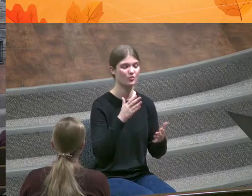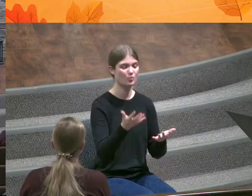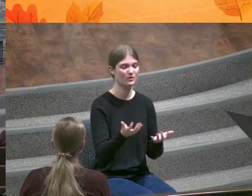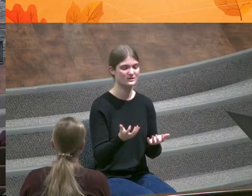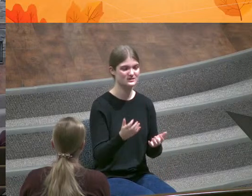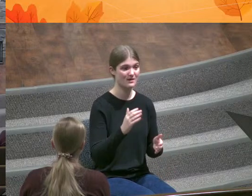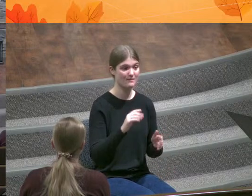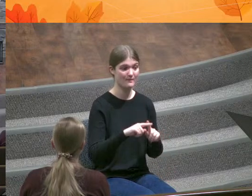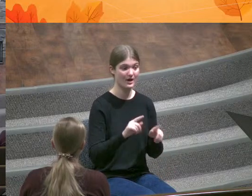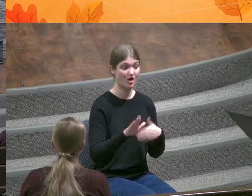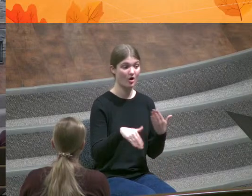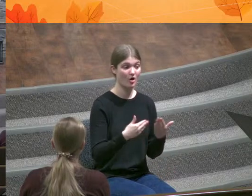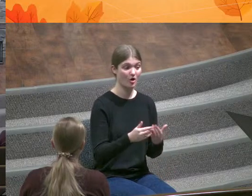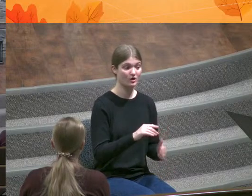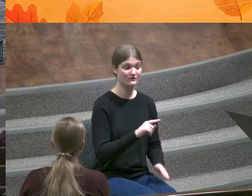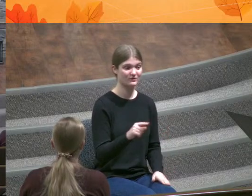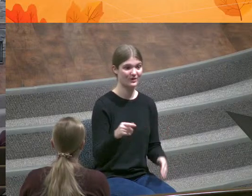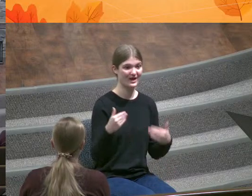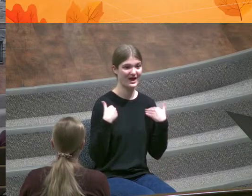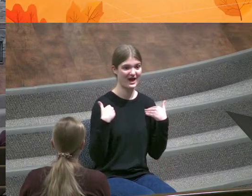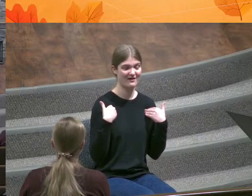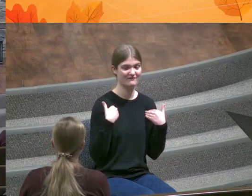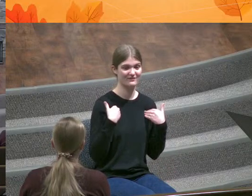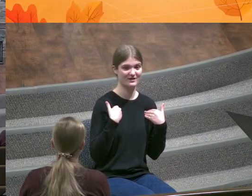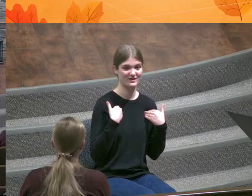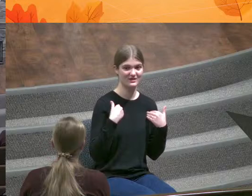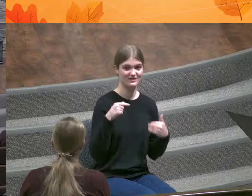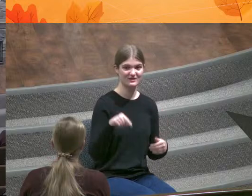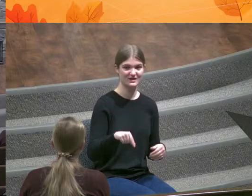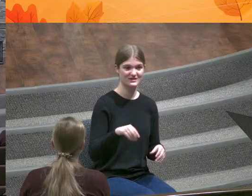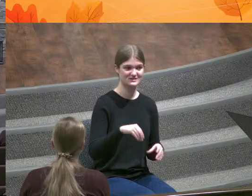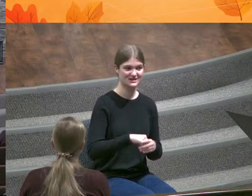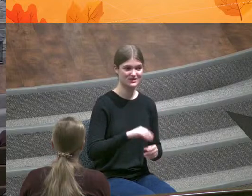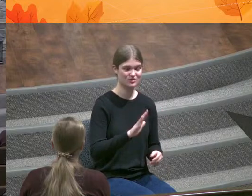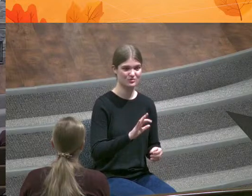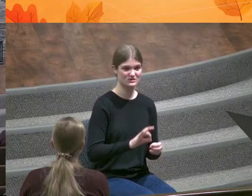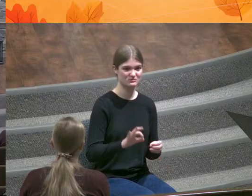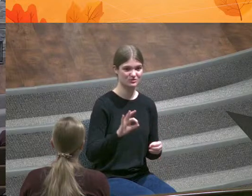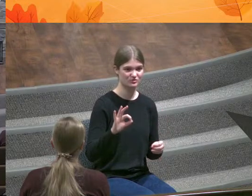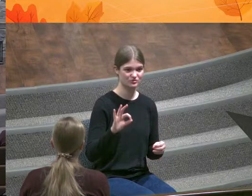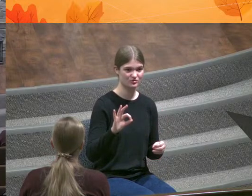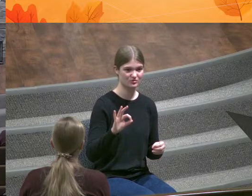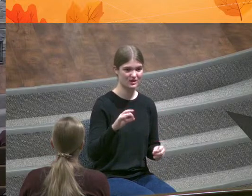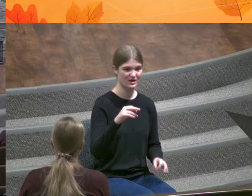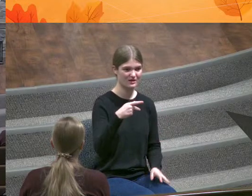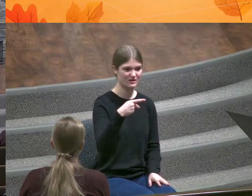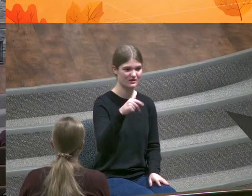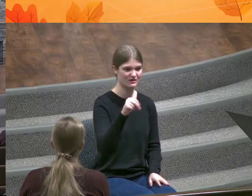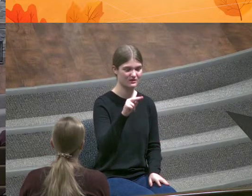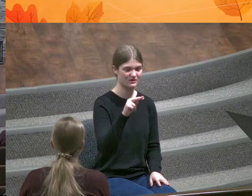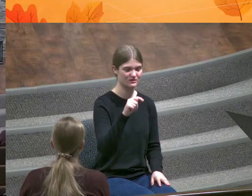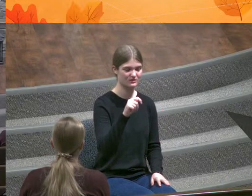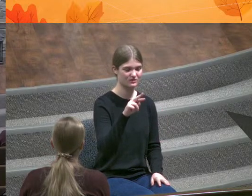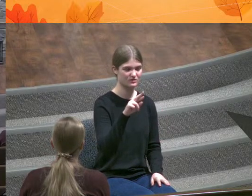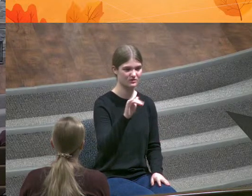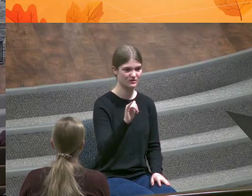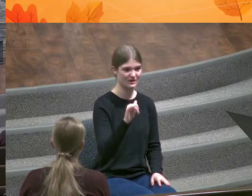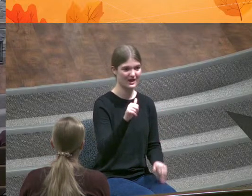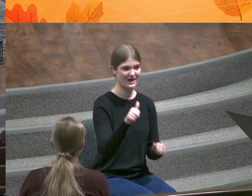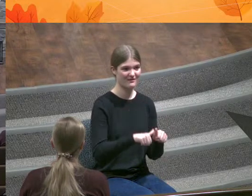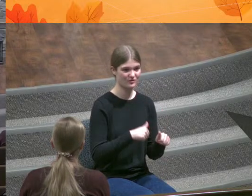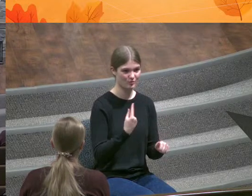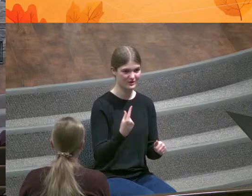But all of you have this, these things in your spiritual pantry. Every one of